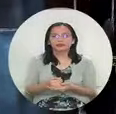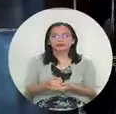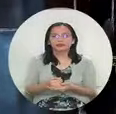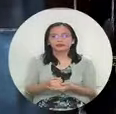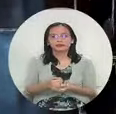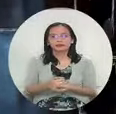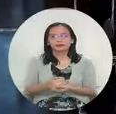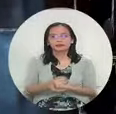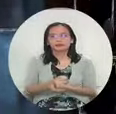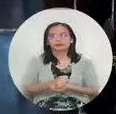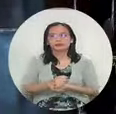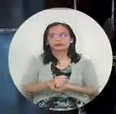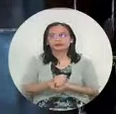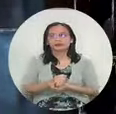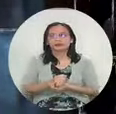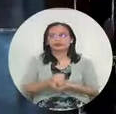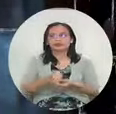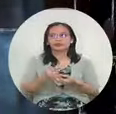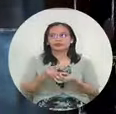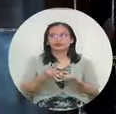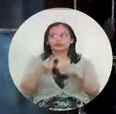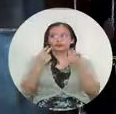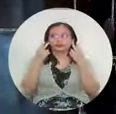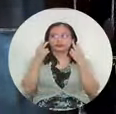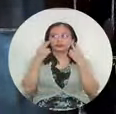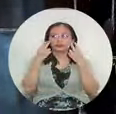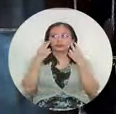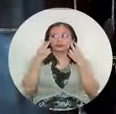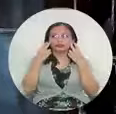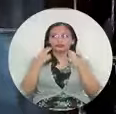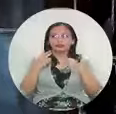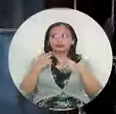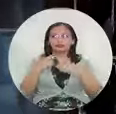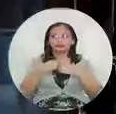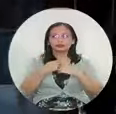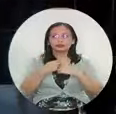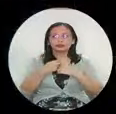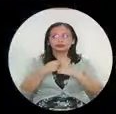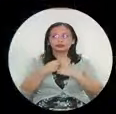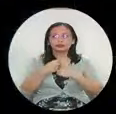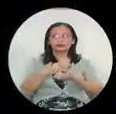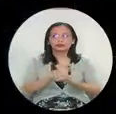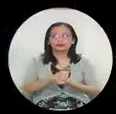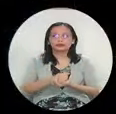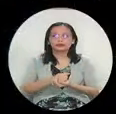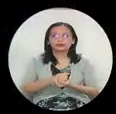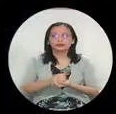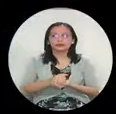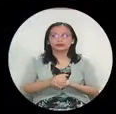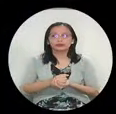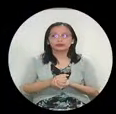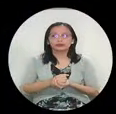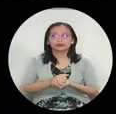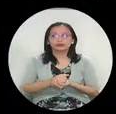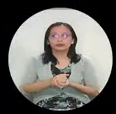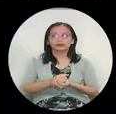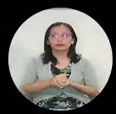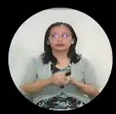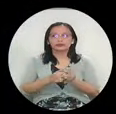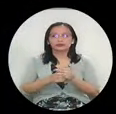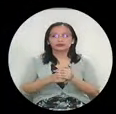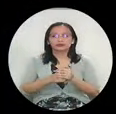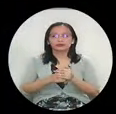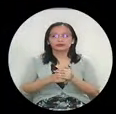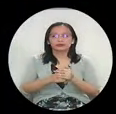When I say looks, it is not his appearance, but his focus, his priority, and the things that he wanted to do.